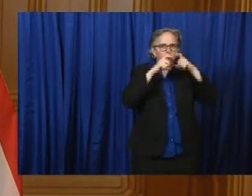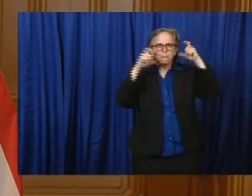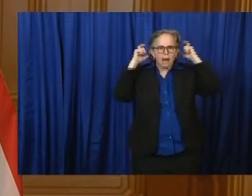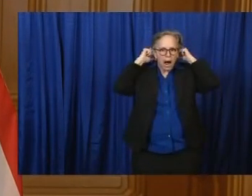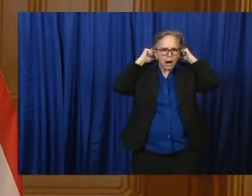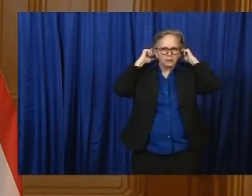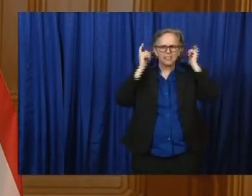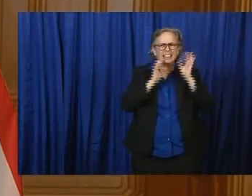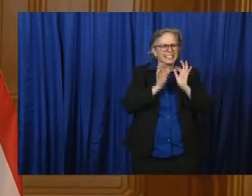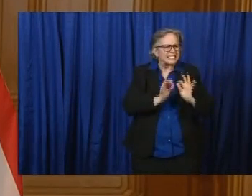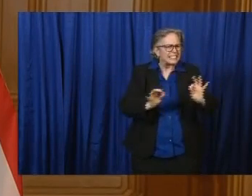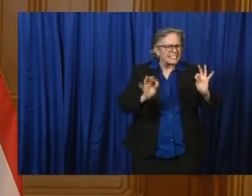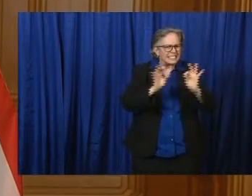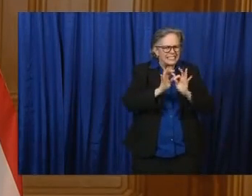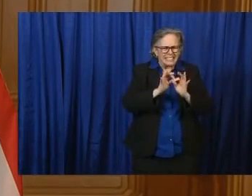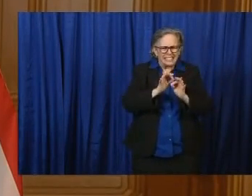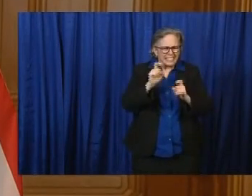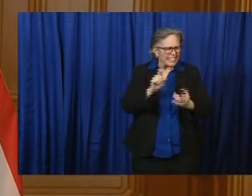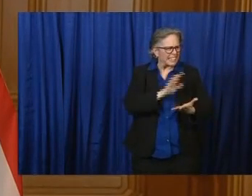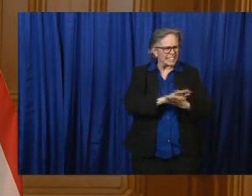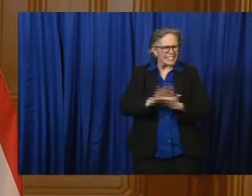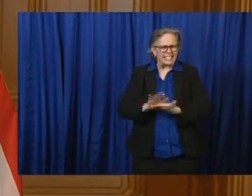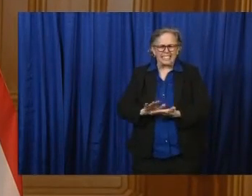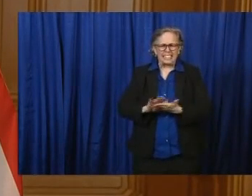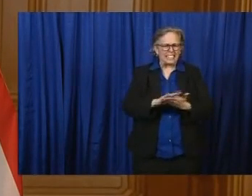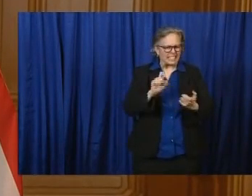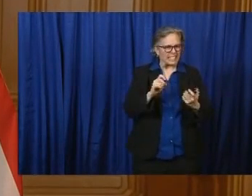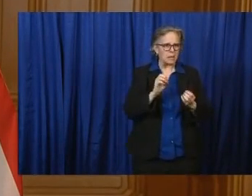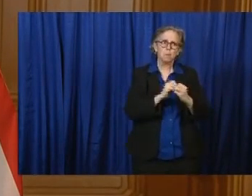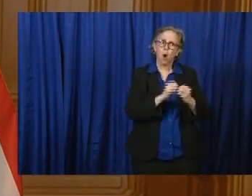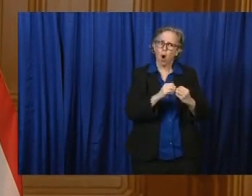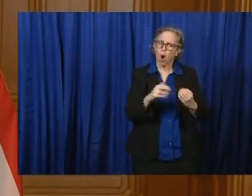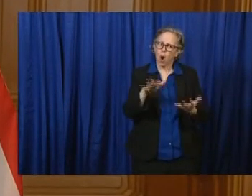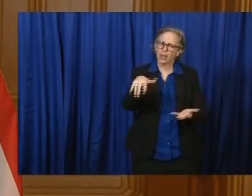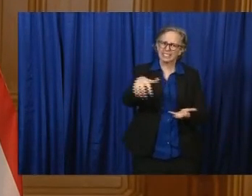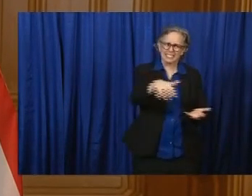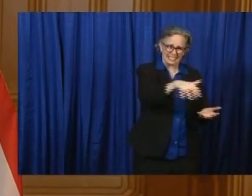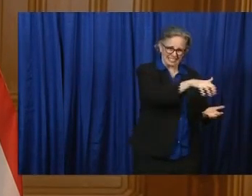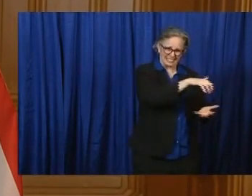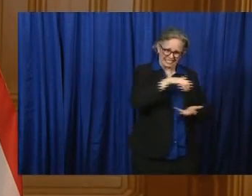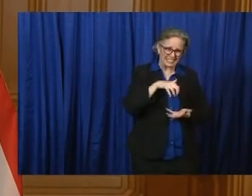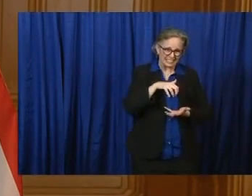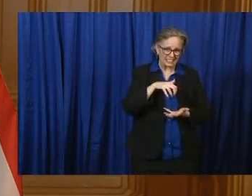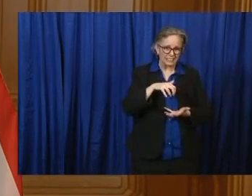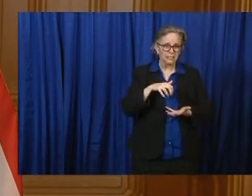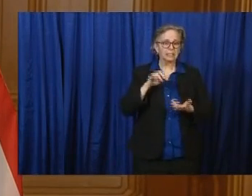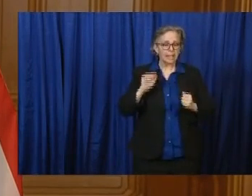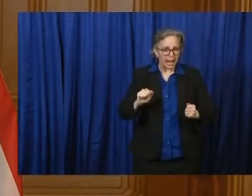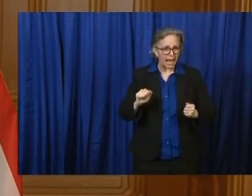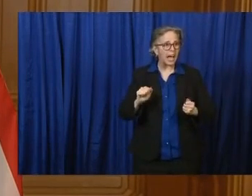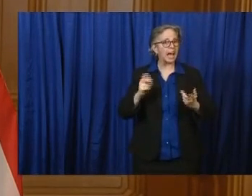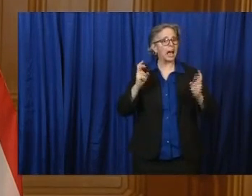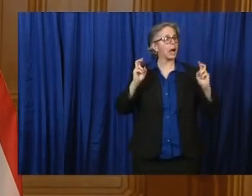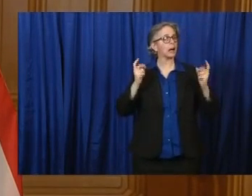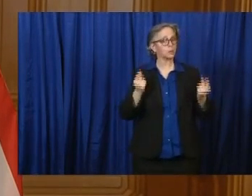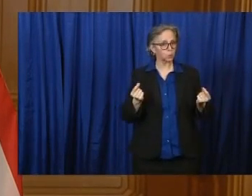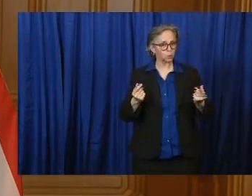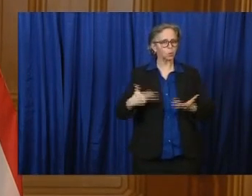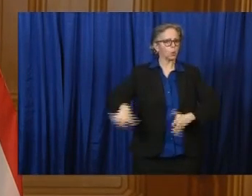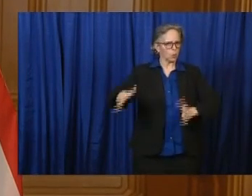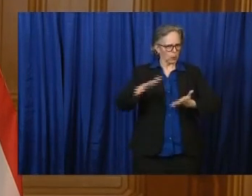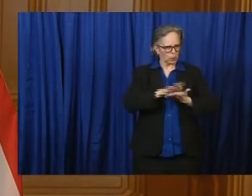important to our first responders and to our doctors and our nurses and everyone in healthcare, and to be able